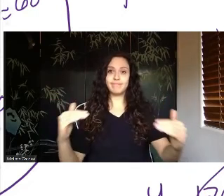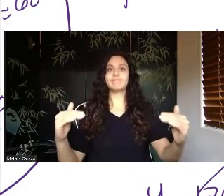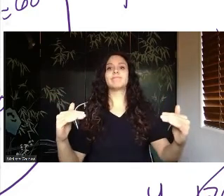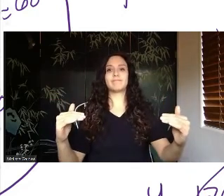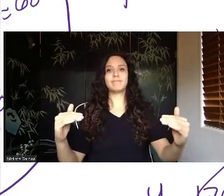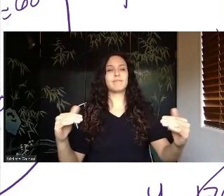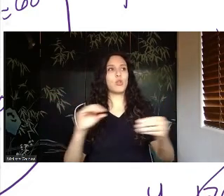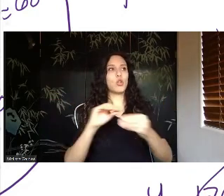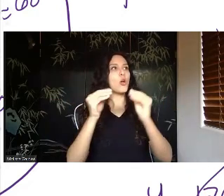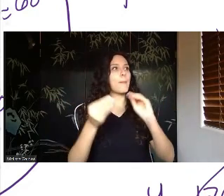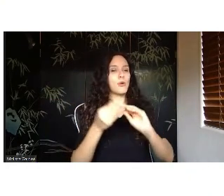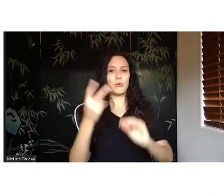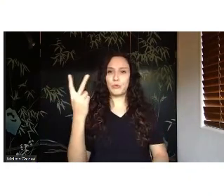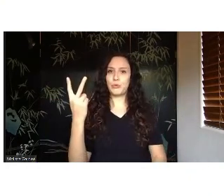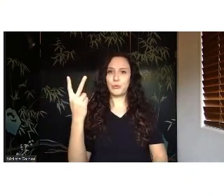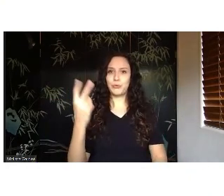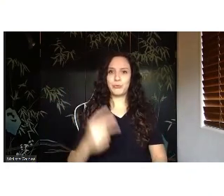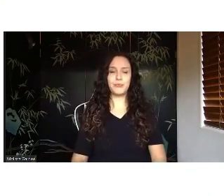Next one.